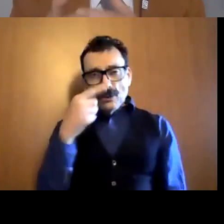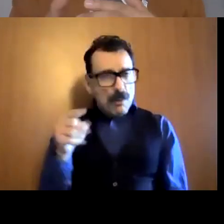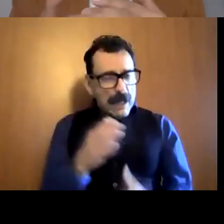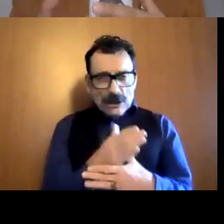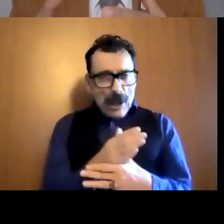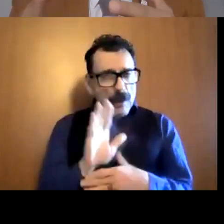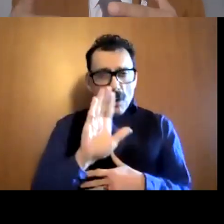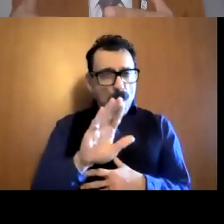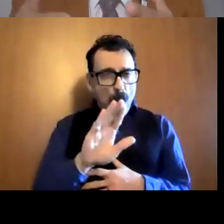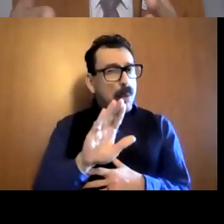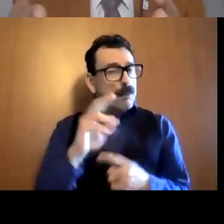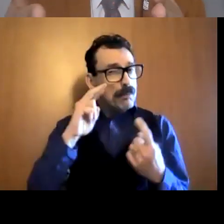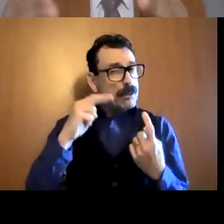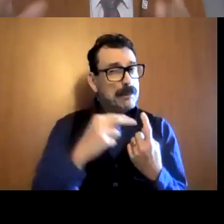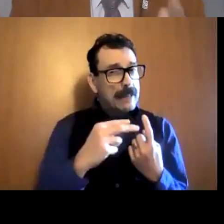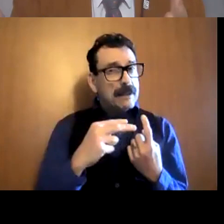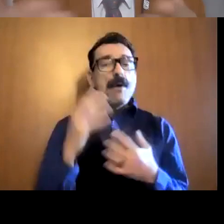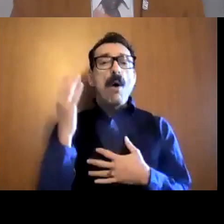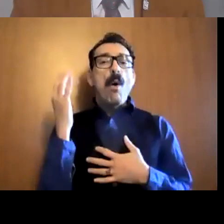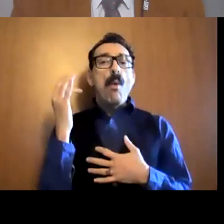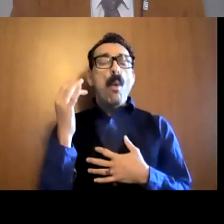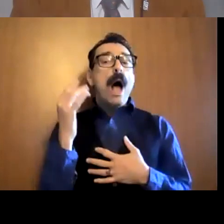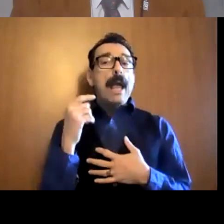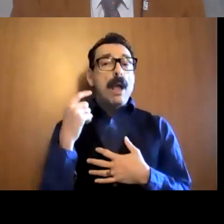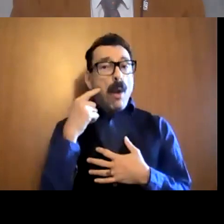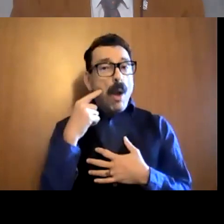perspective in terms of why race